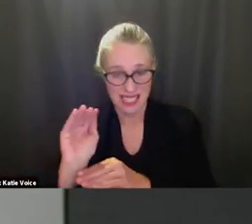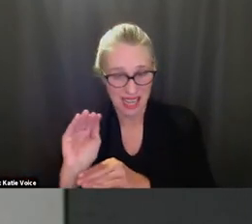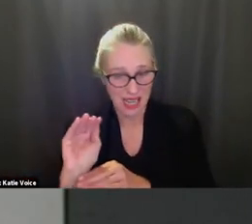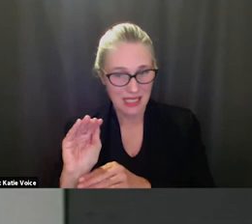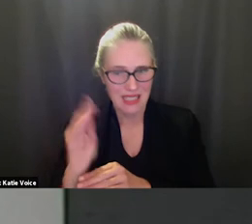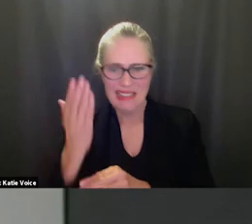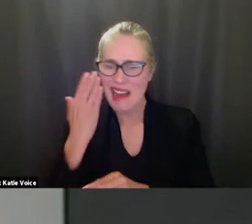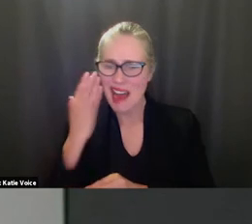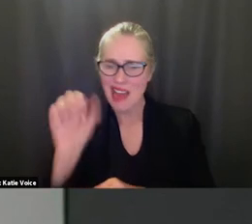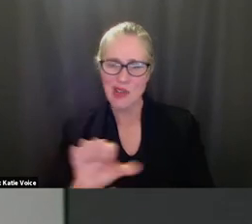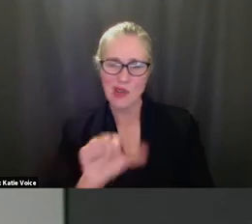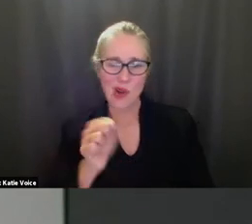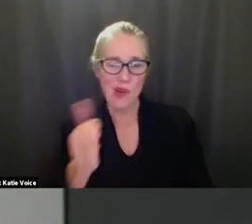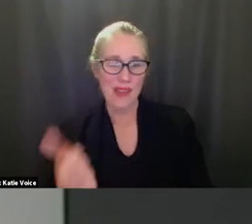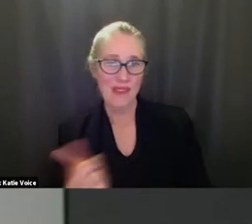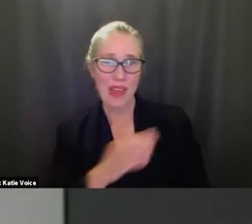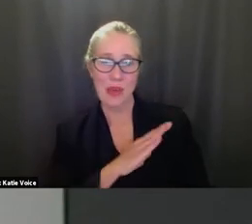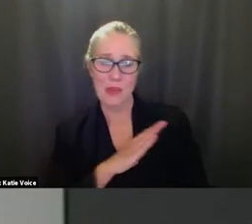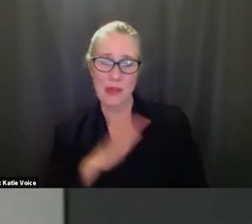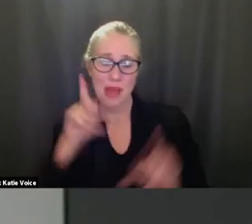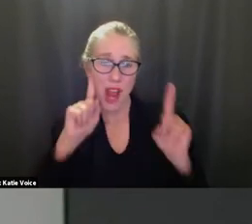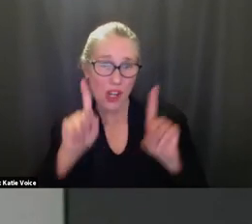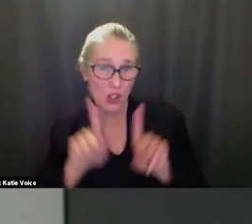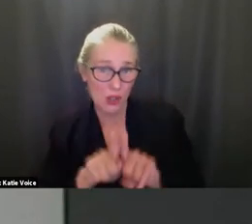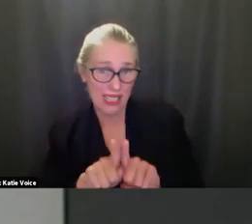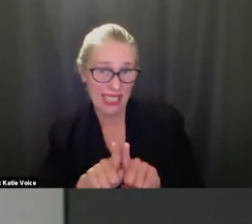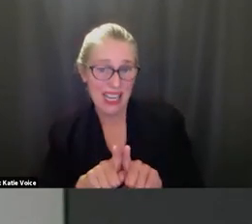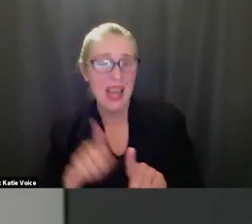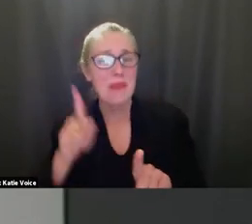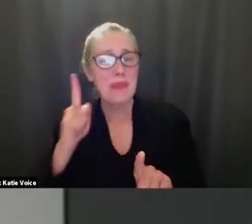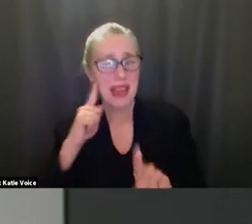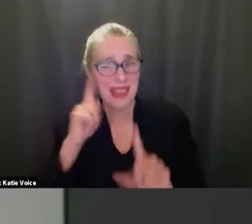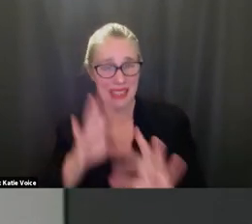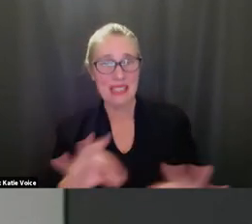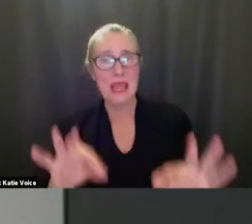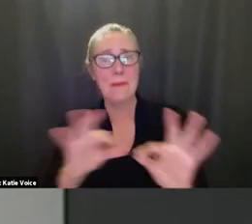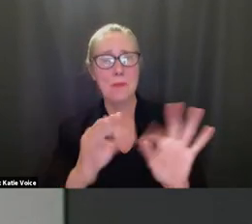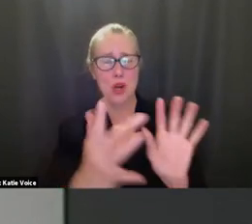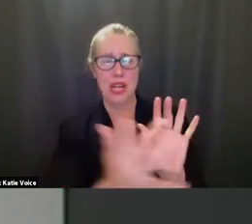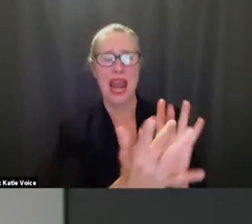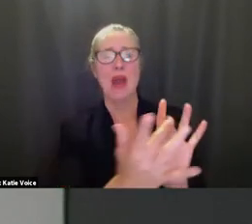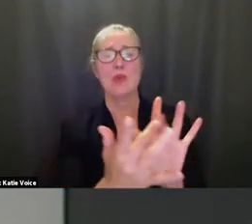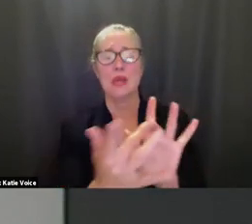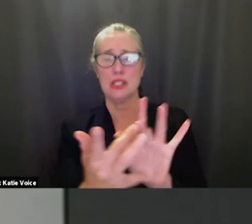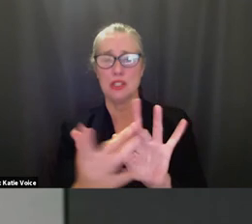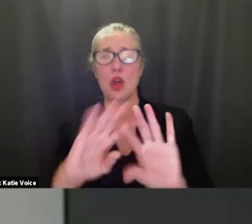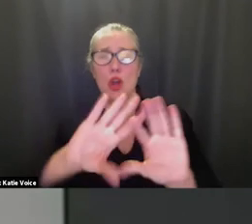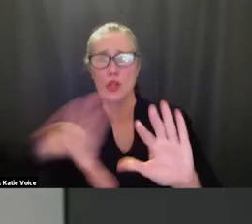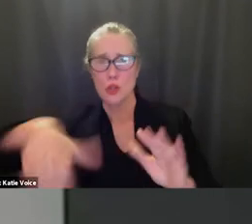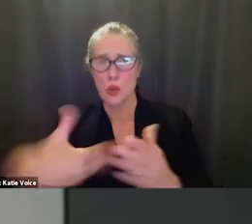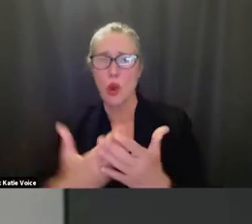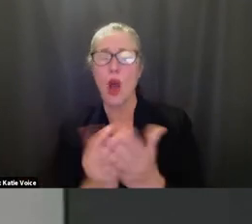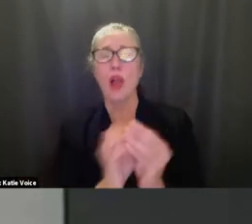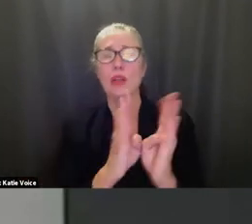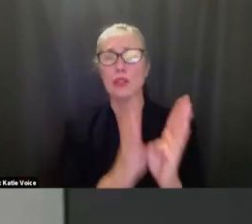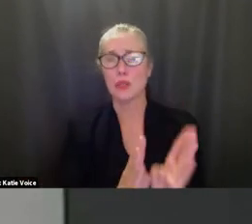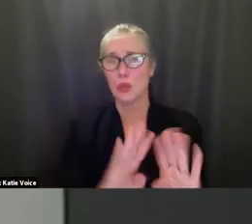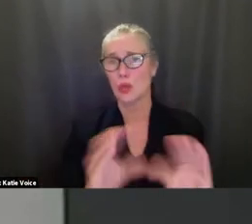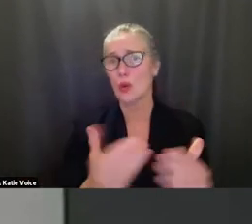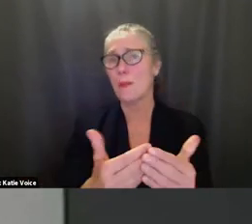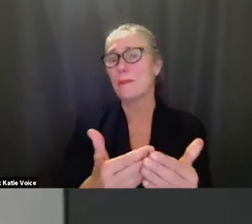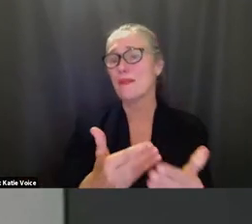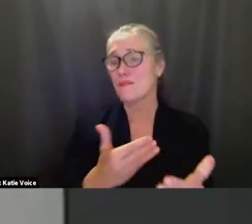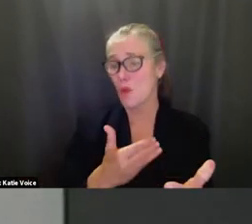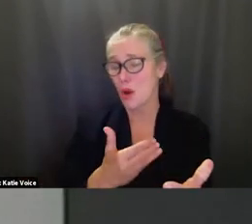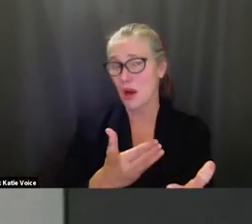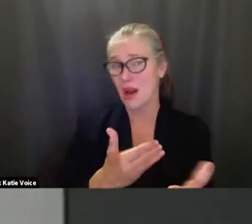members agree with me but i do think it's important to outreach to all student groups before before i ask my